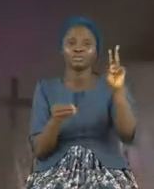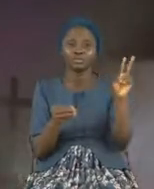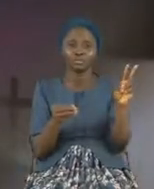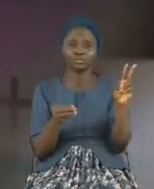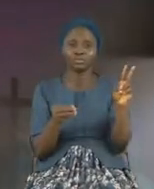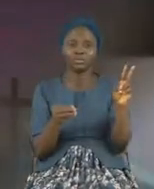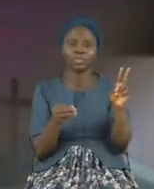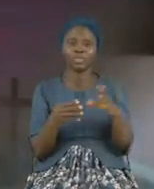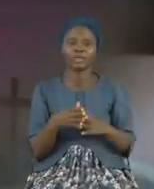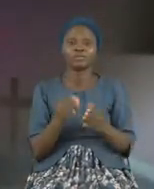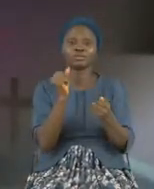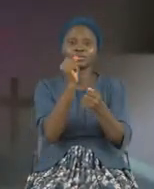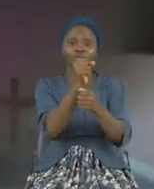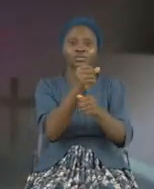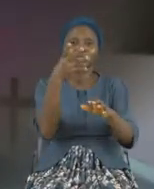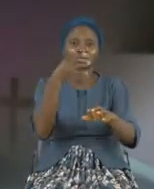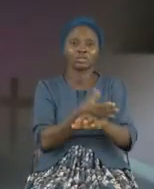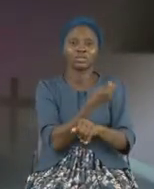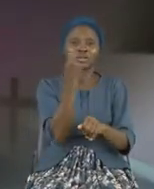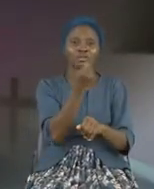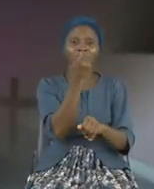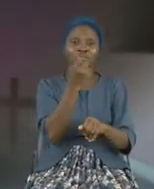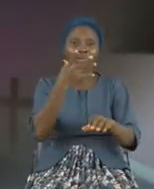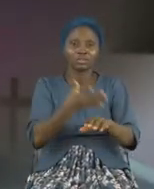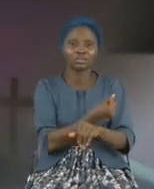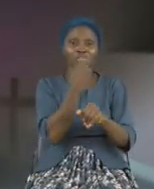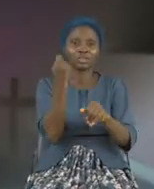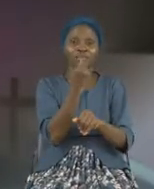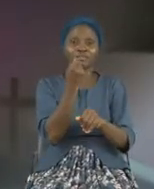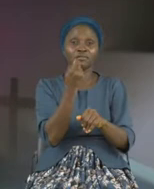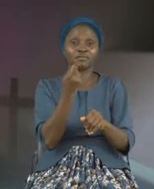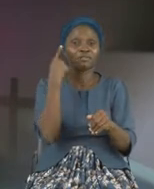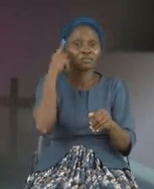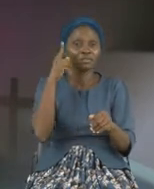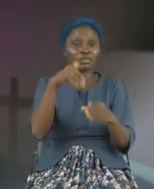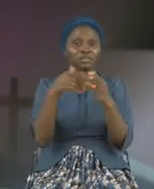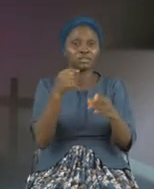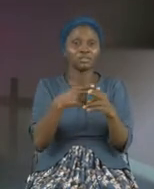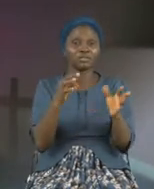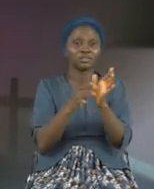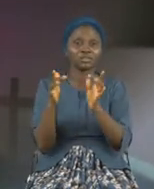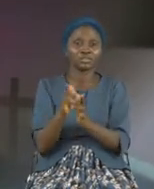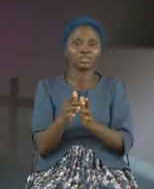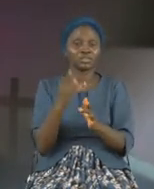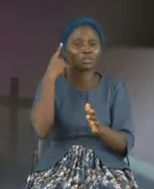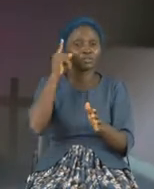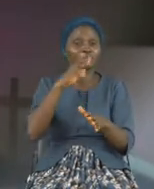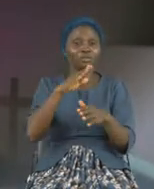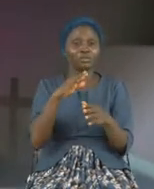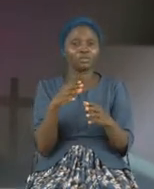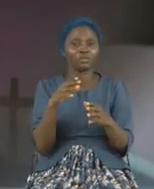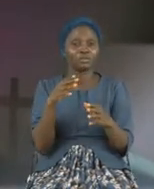the name of Jesus while ministering. Number three, transformation through